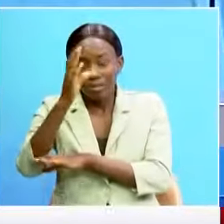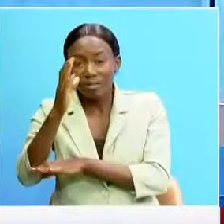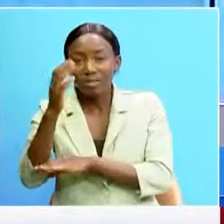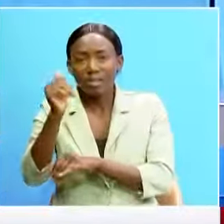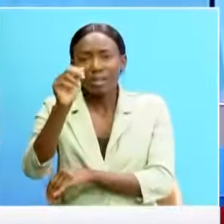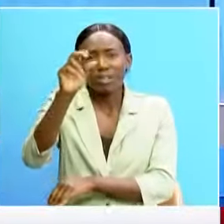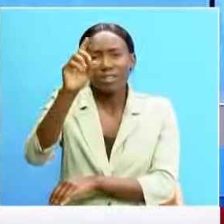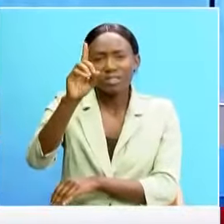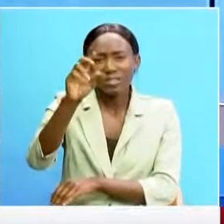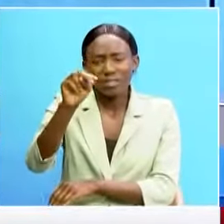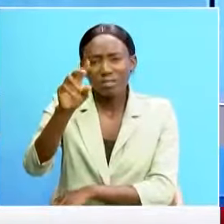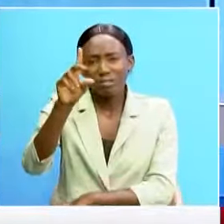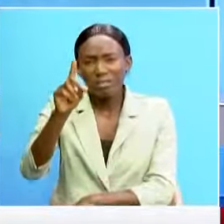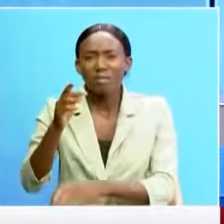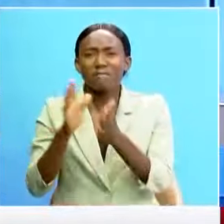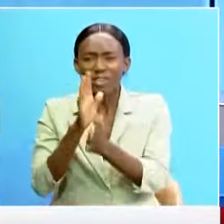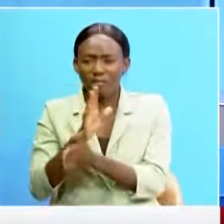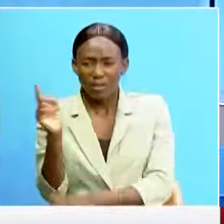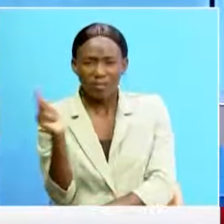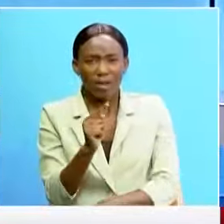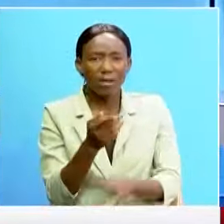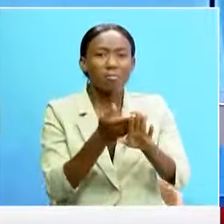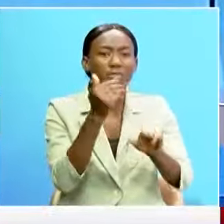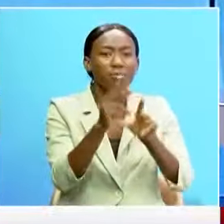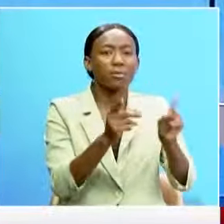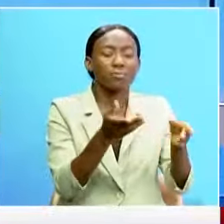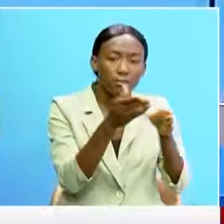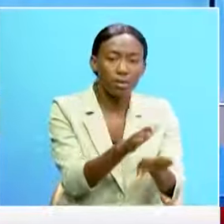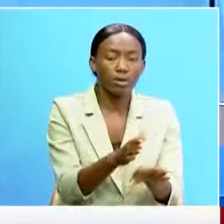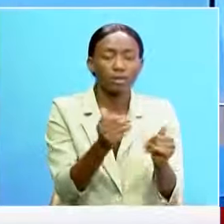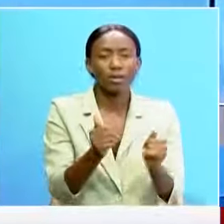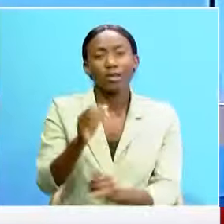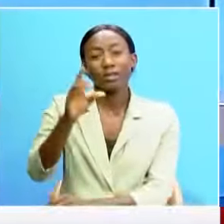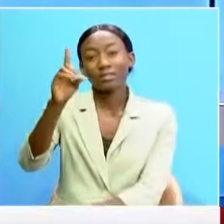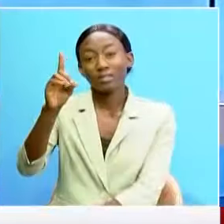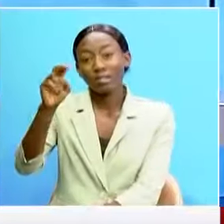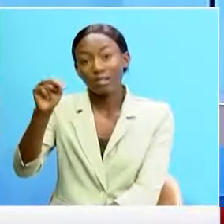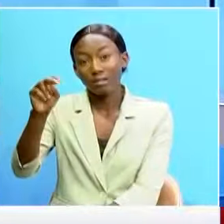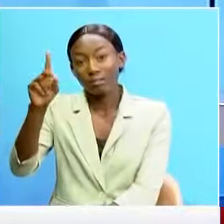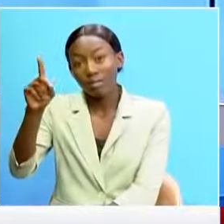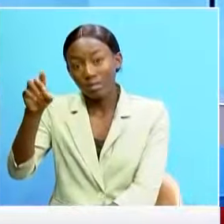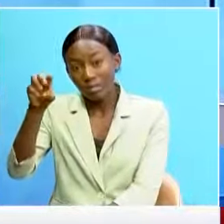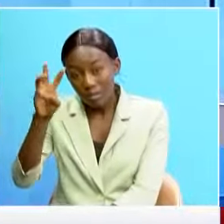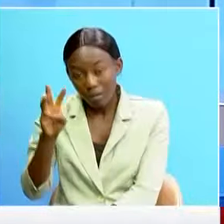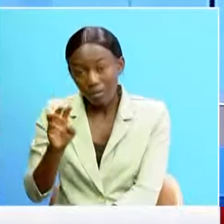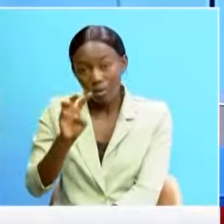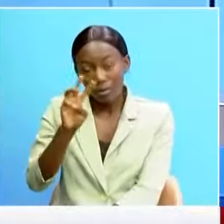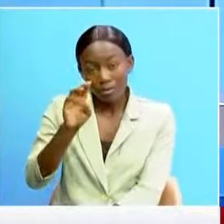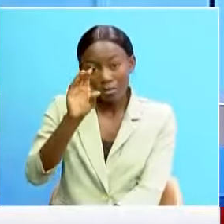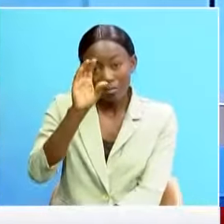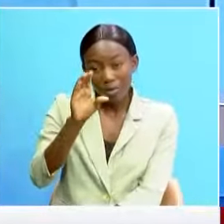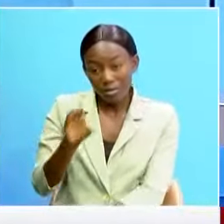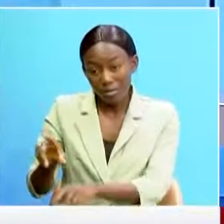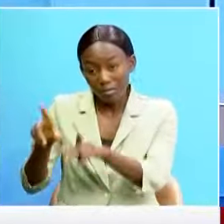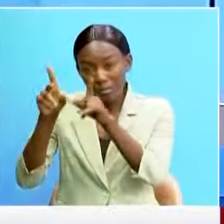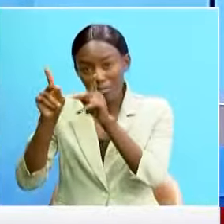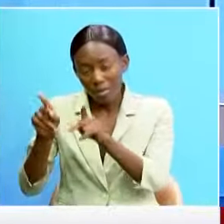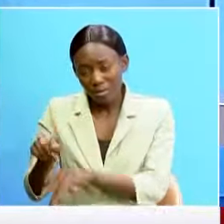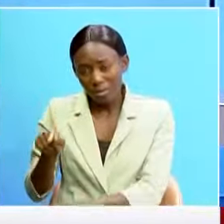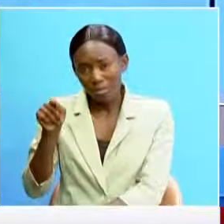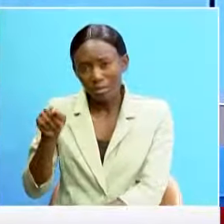to quickly intervene before lives are lost. And DNPW Western Province Principal Warden Fraud